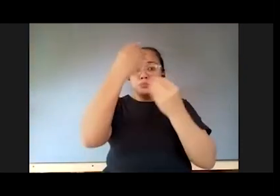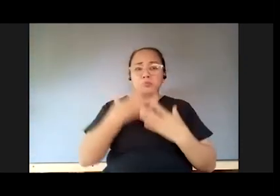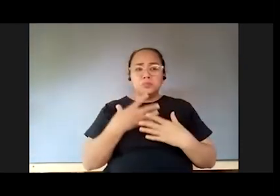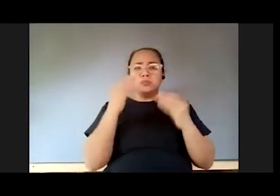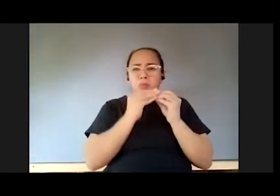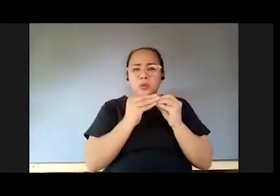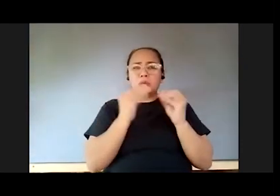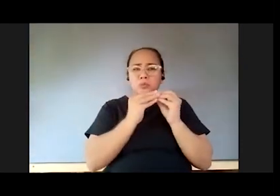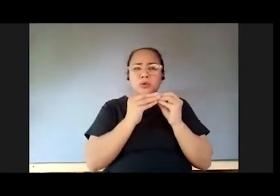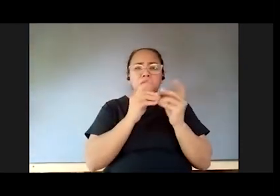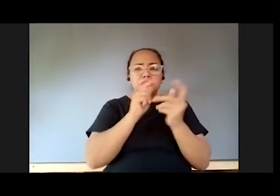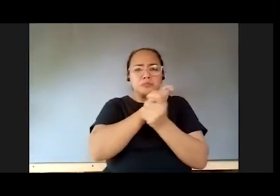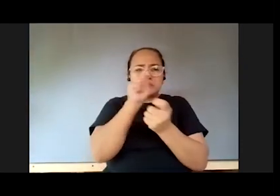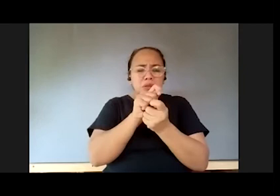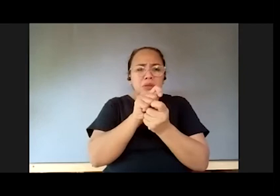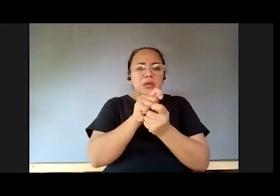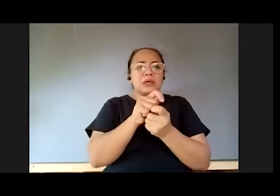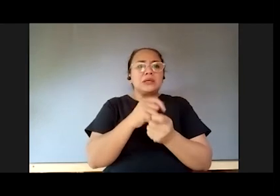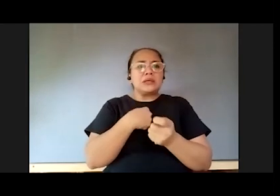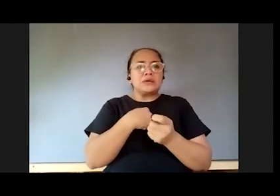there never could be a have in those sentences.